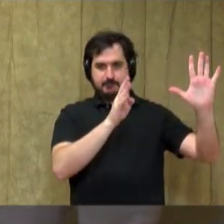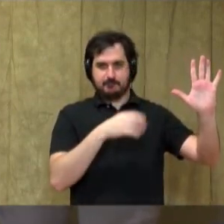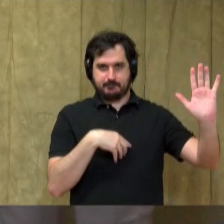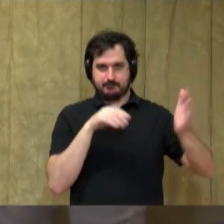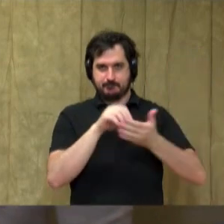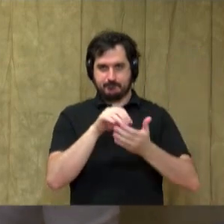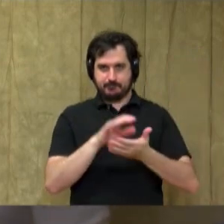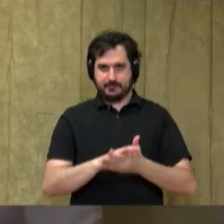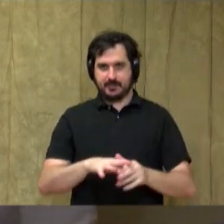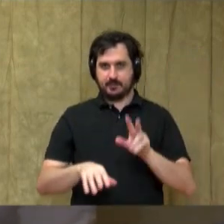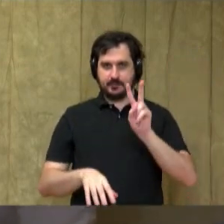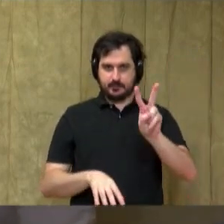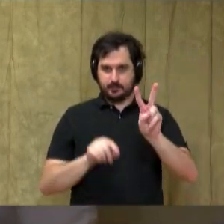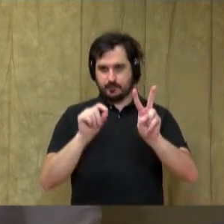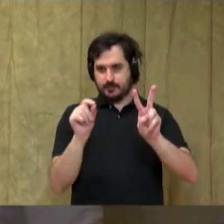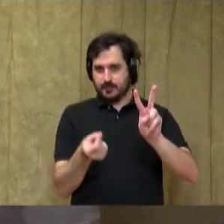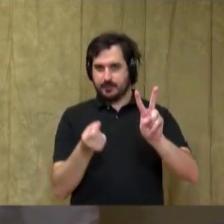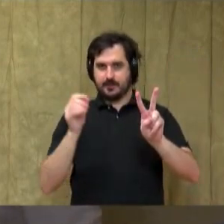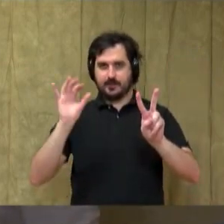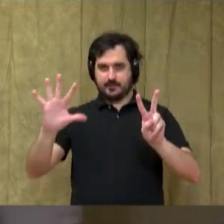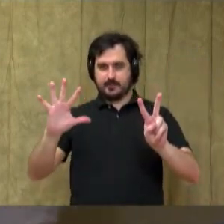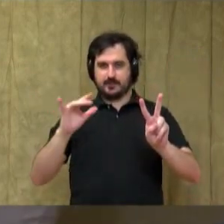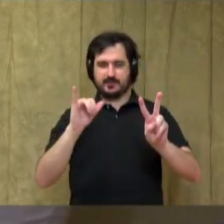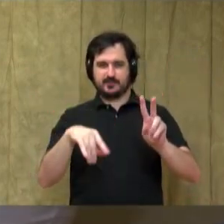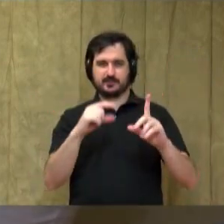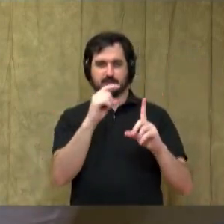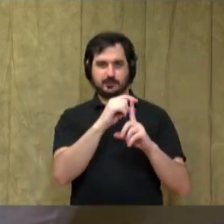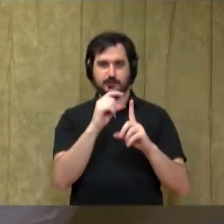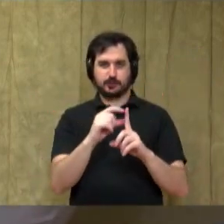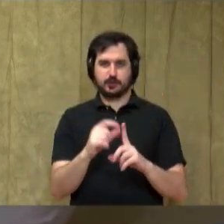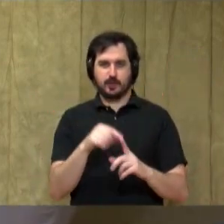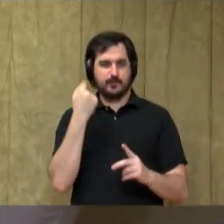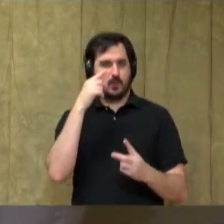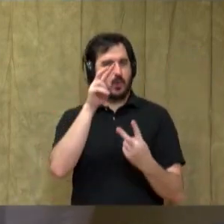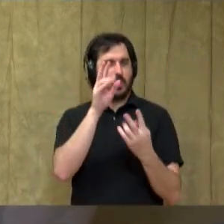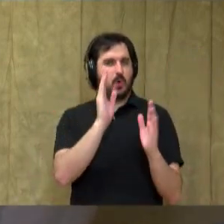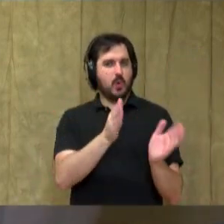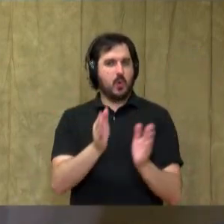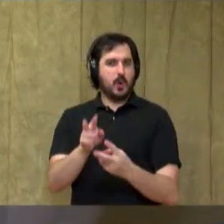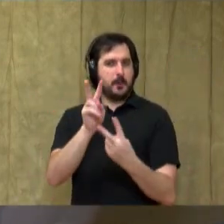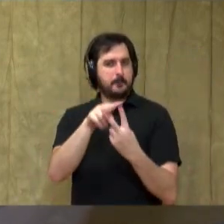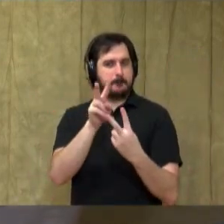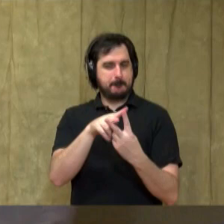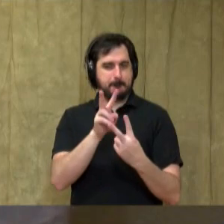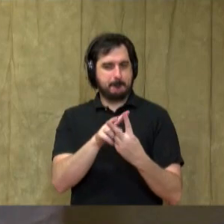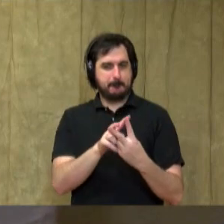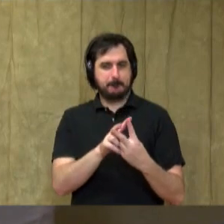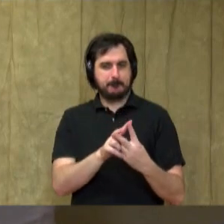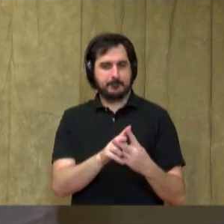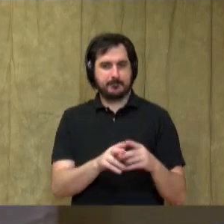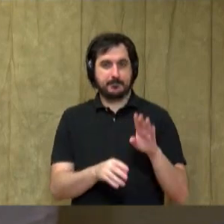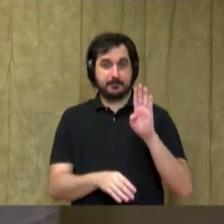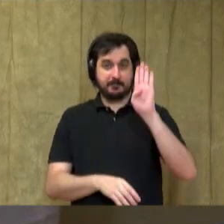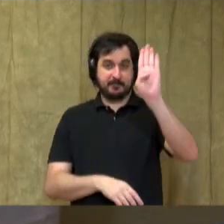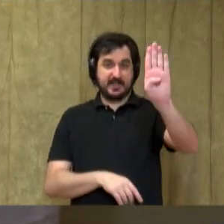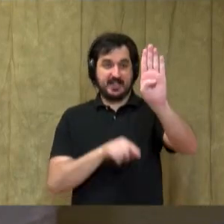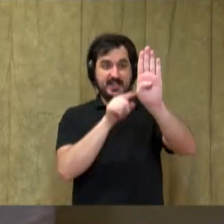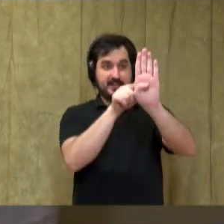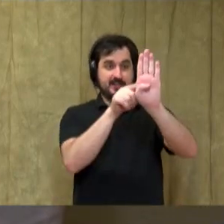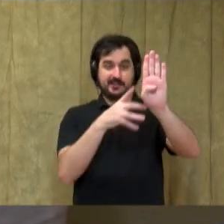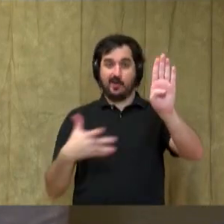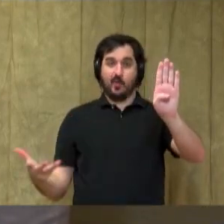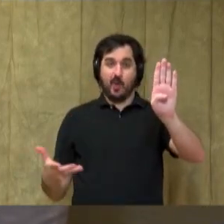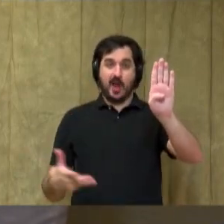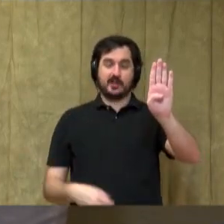So the terms for the ordered pair, the terms for B